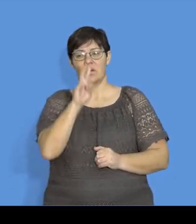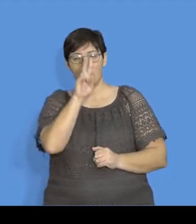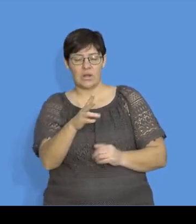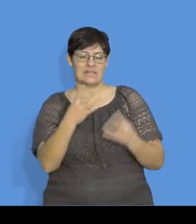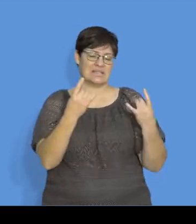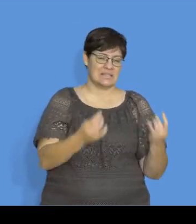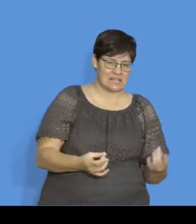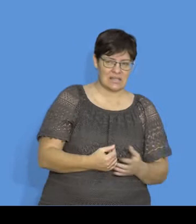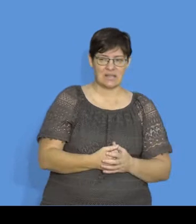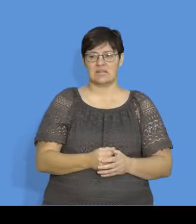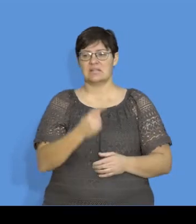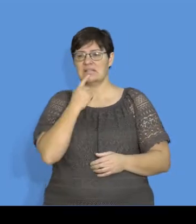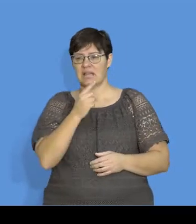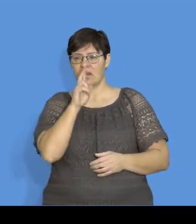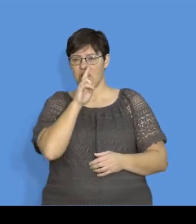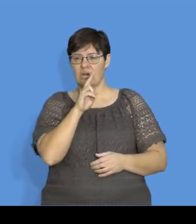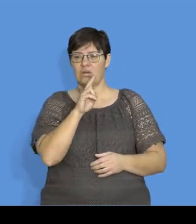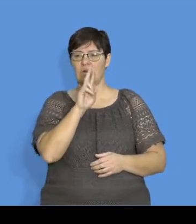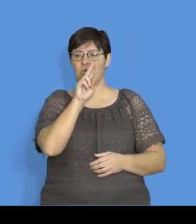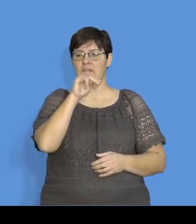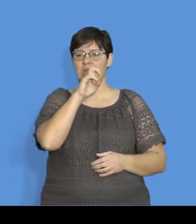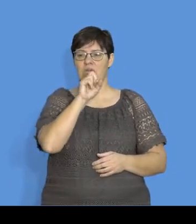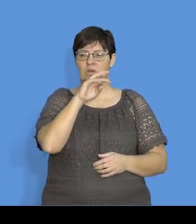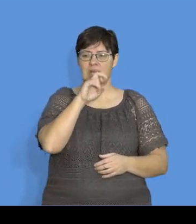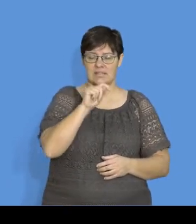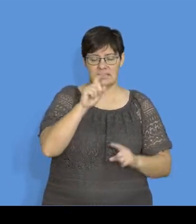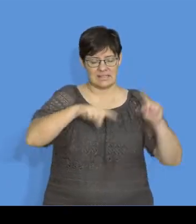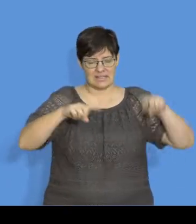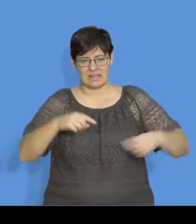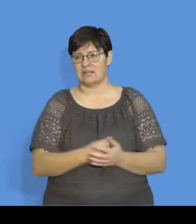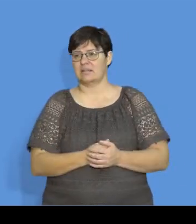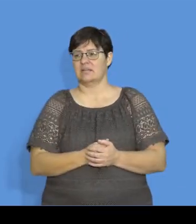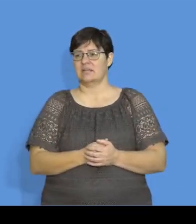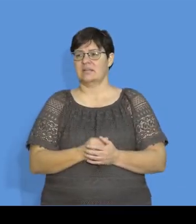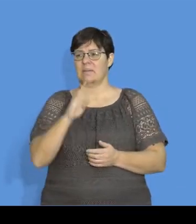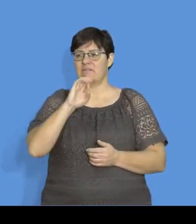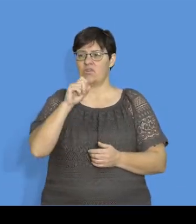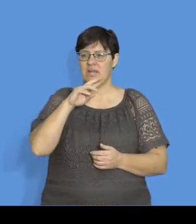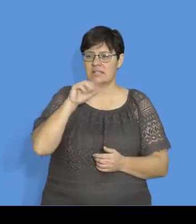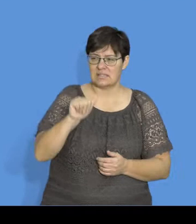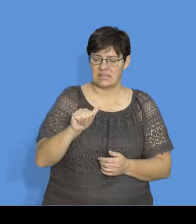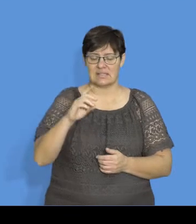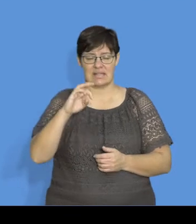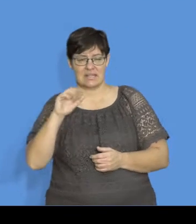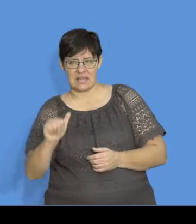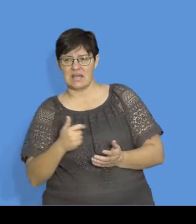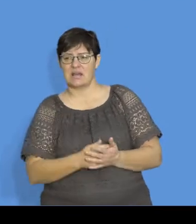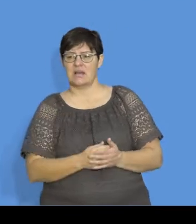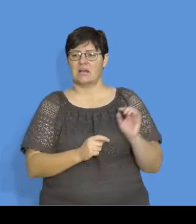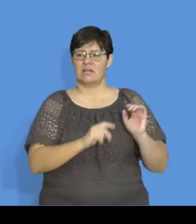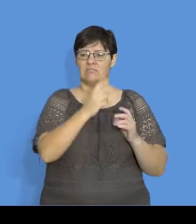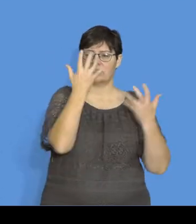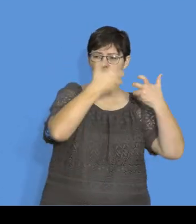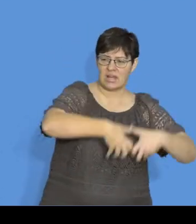So we will look at statistics. We said we'll look at univariate data, Bivariate data, correlation,